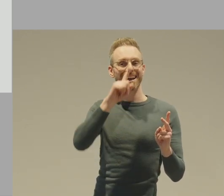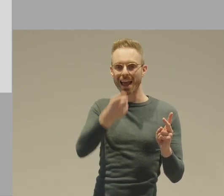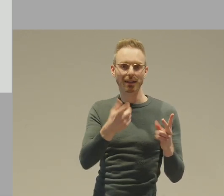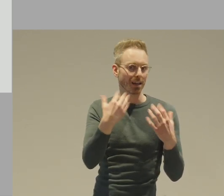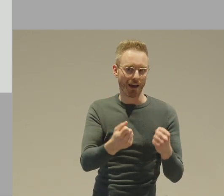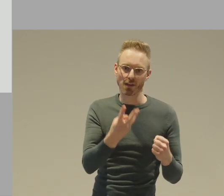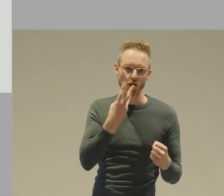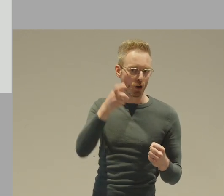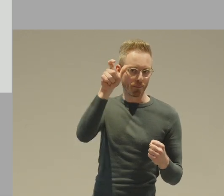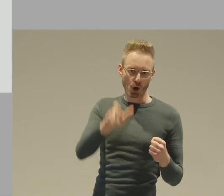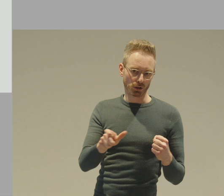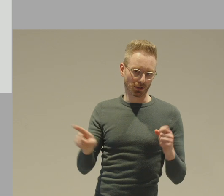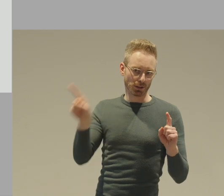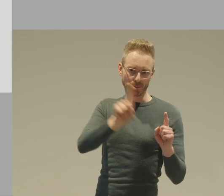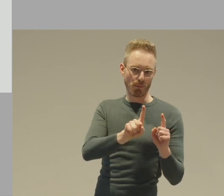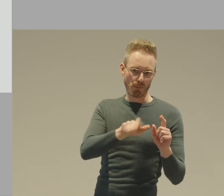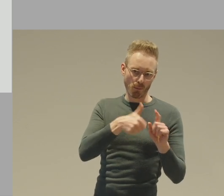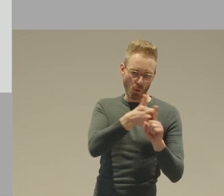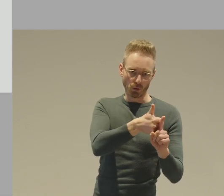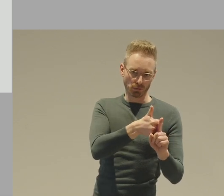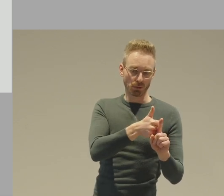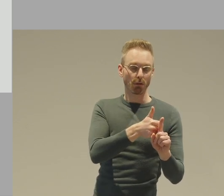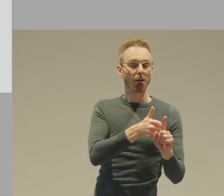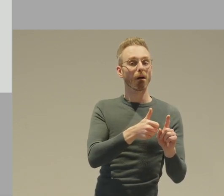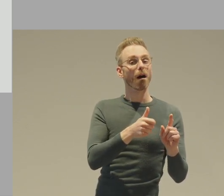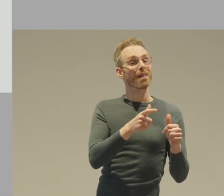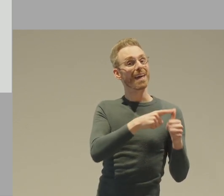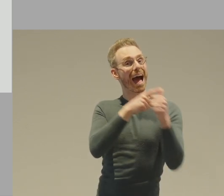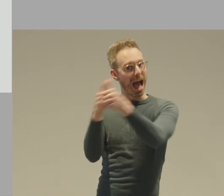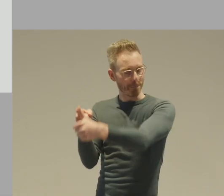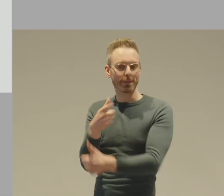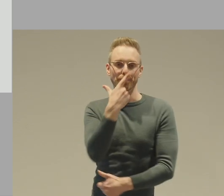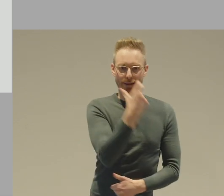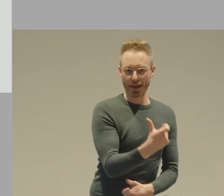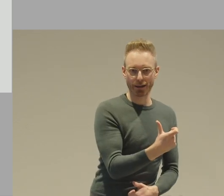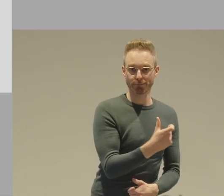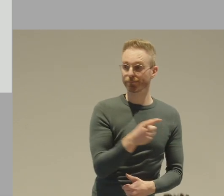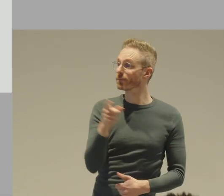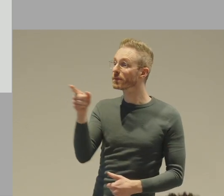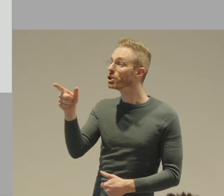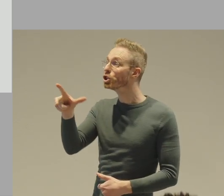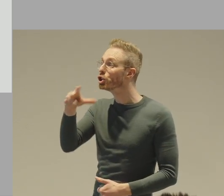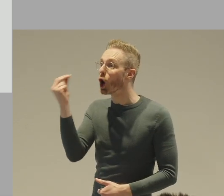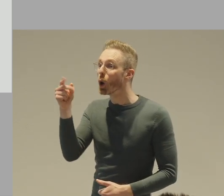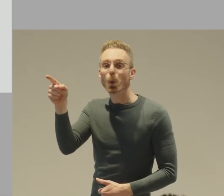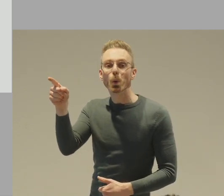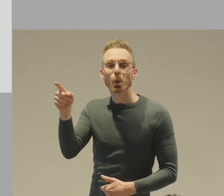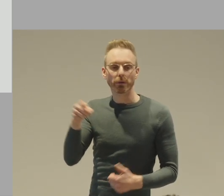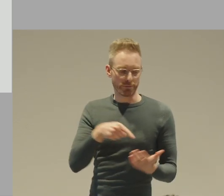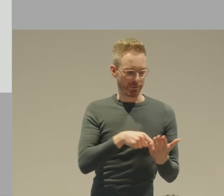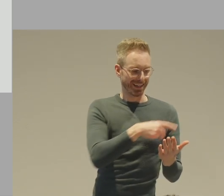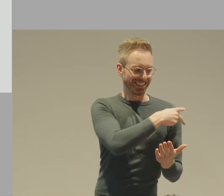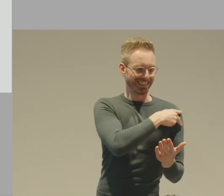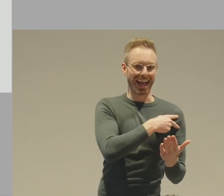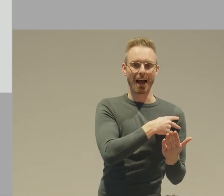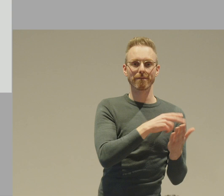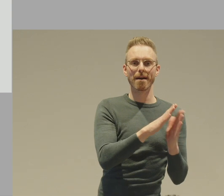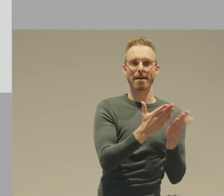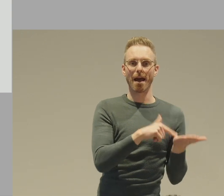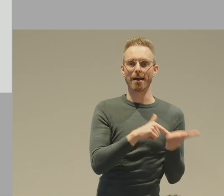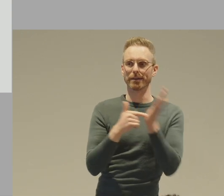it. If they say no, after the staff guide, the other thing that I love about Access to Work is the complaints